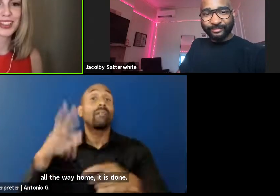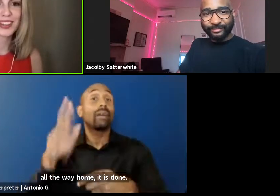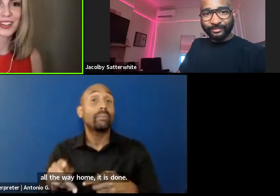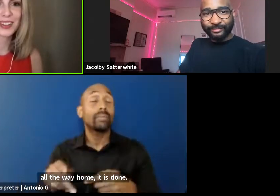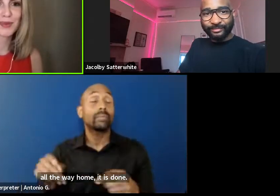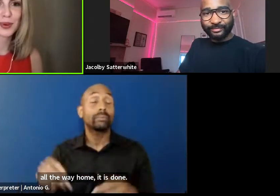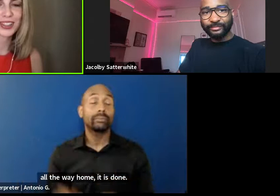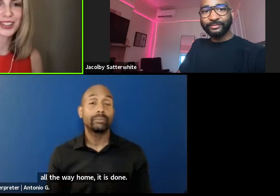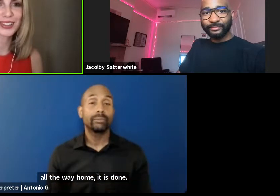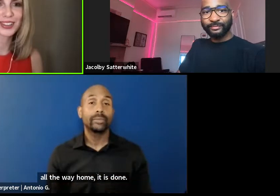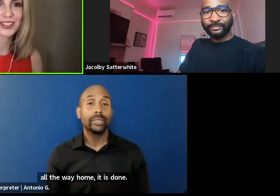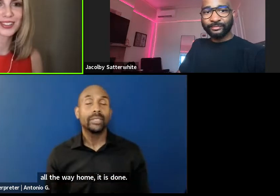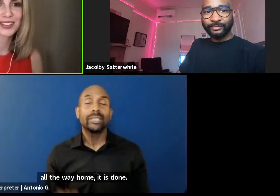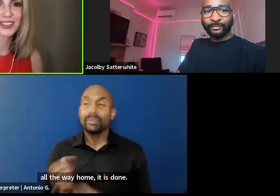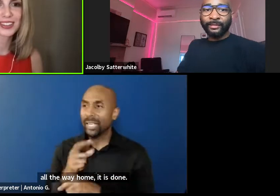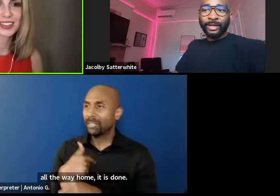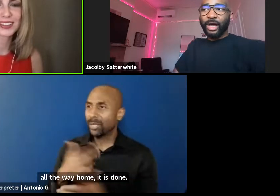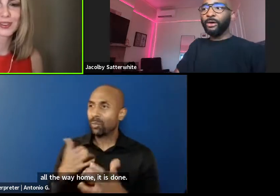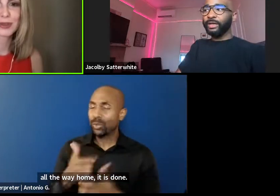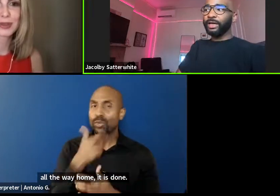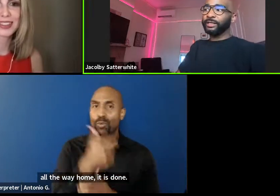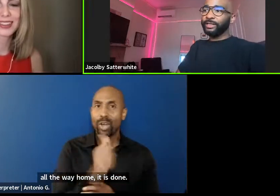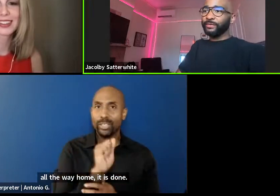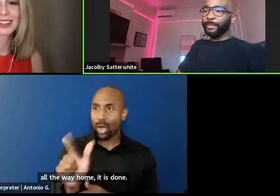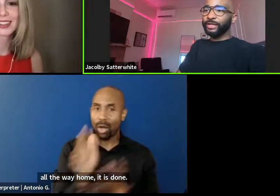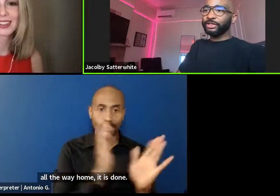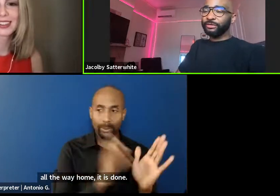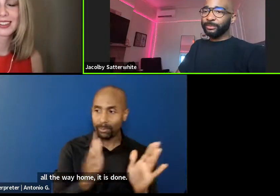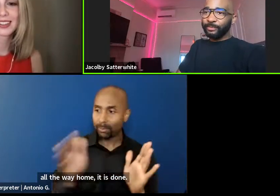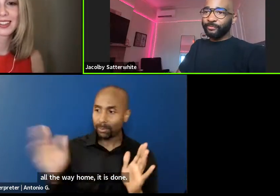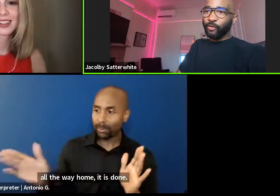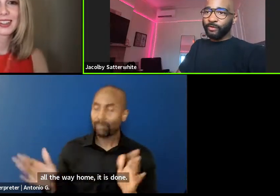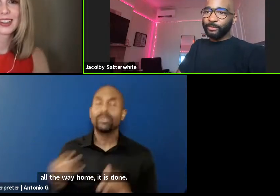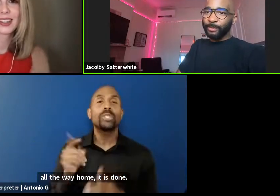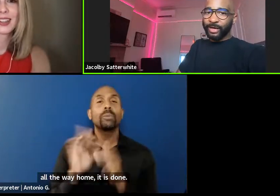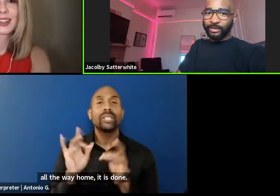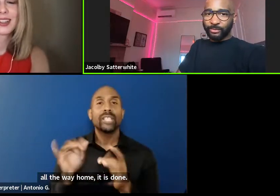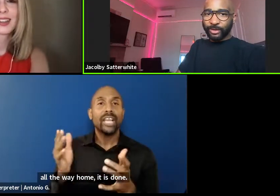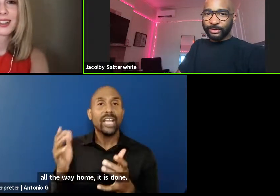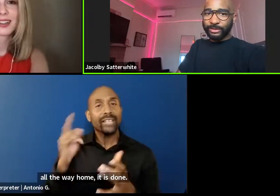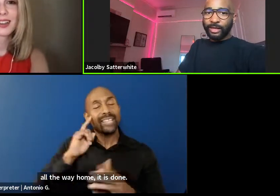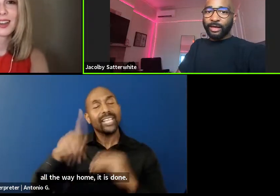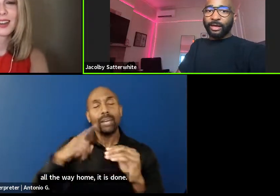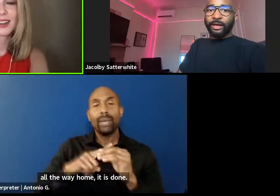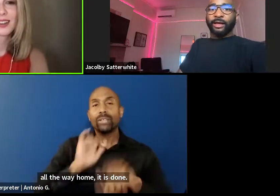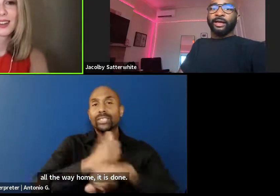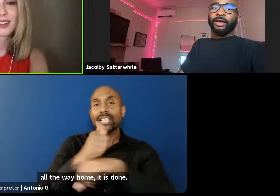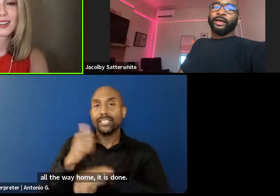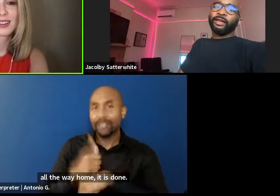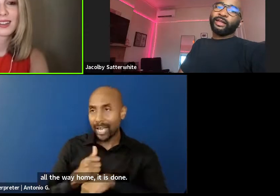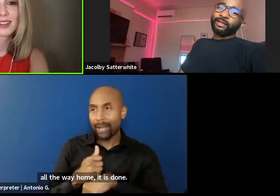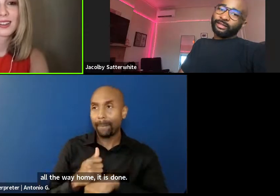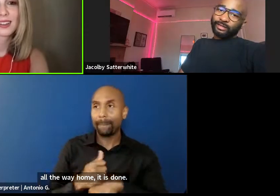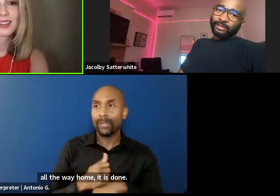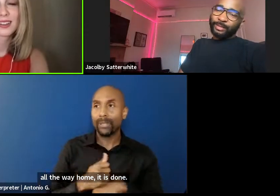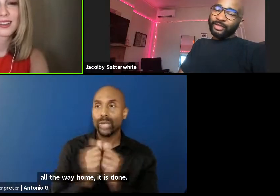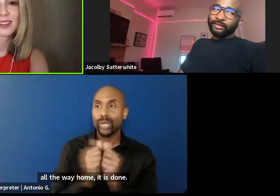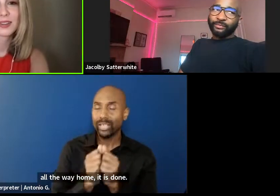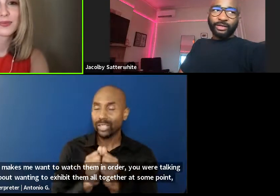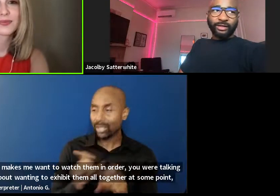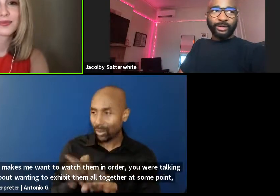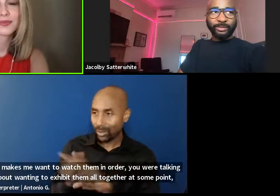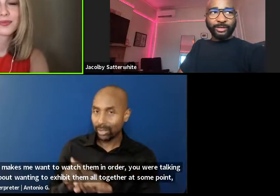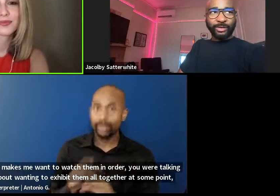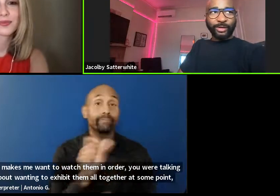them all together at some point, too. Oh, yeah. I mean, I showed them at, four of them at Pioneer Works. Yeah. And yeah, I